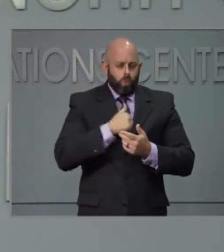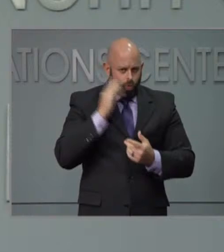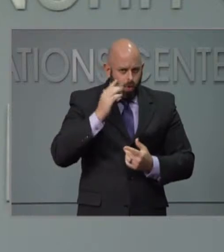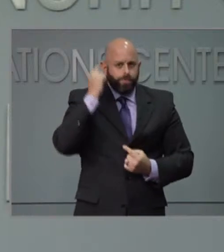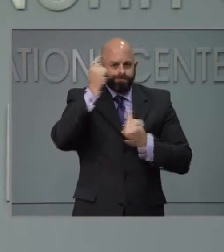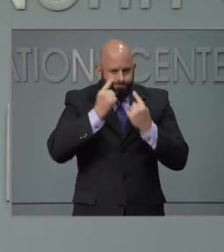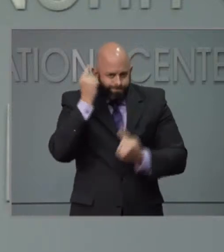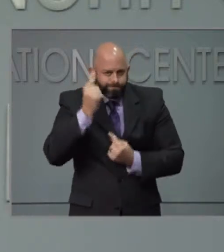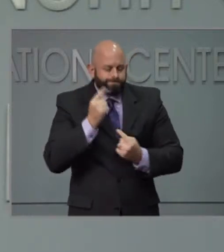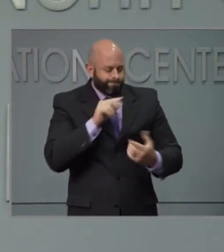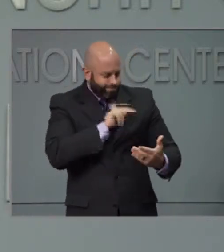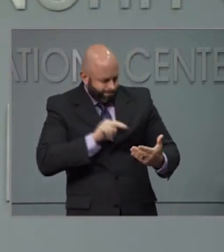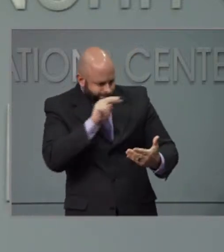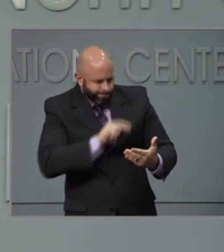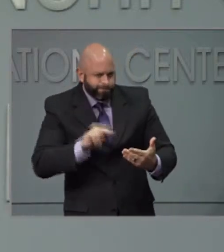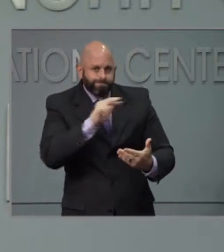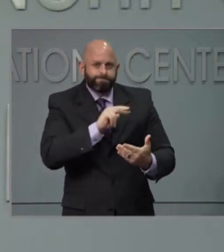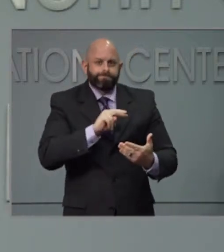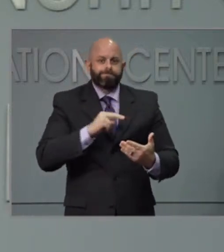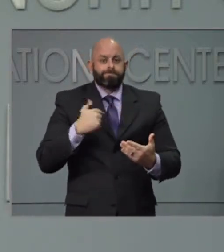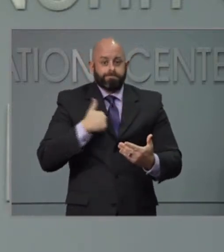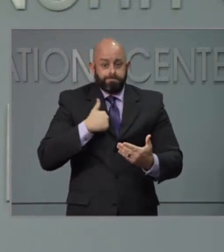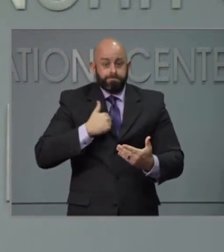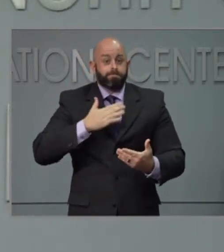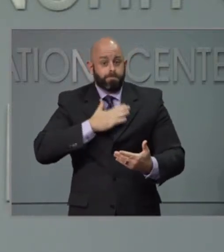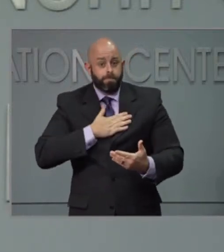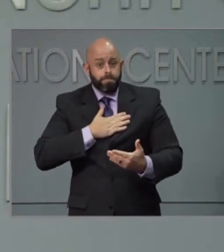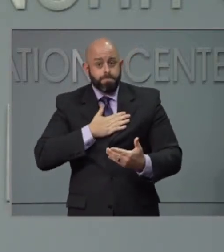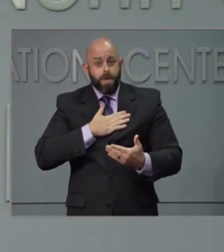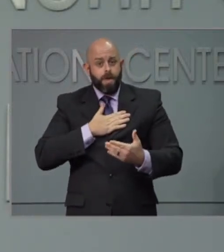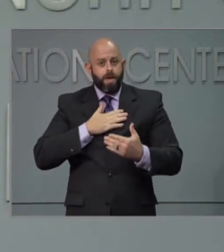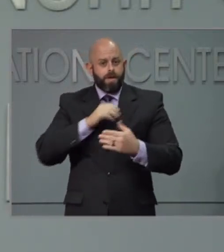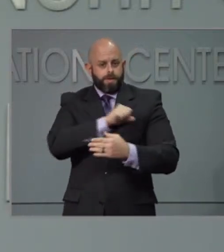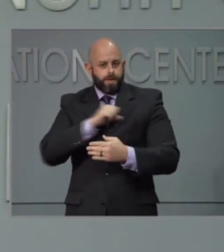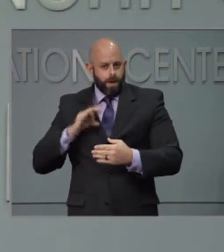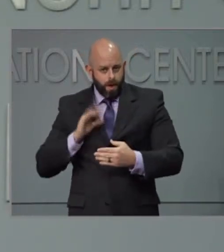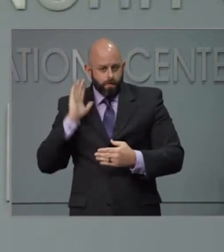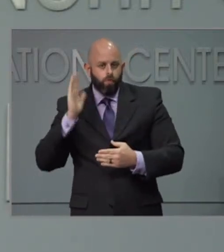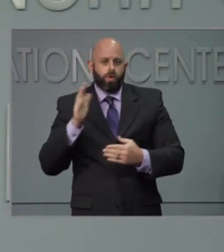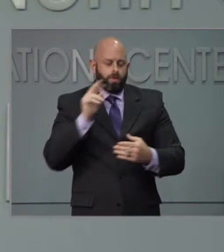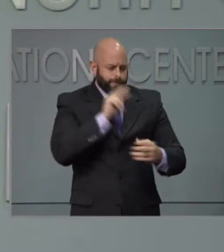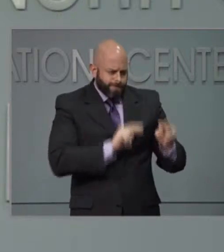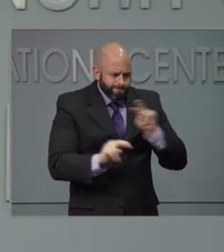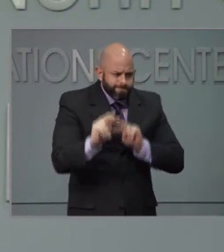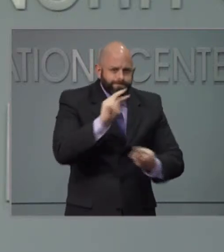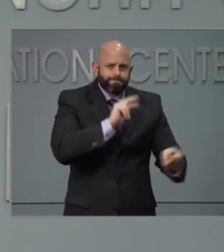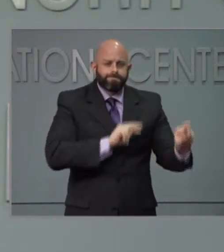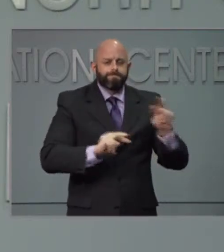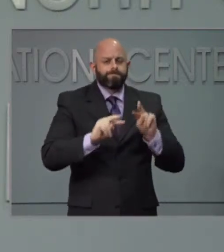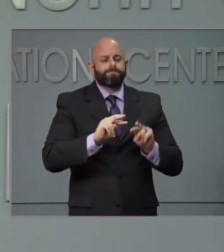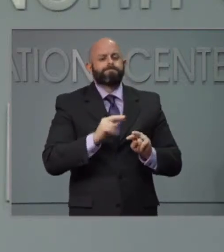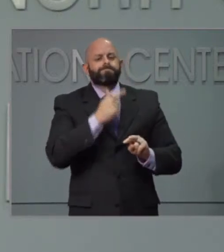by me and by my office. It is a significant